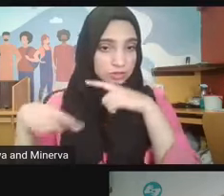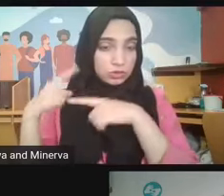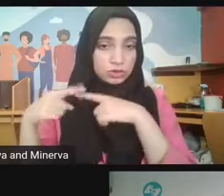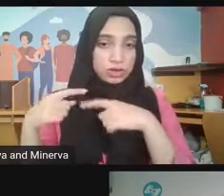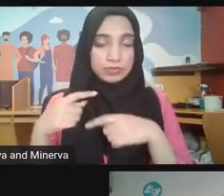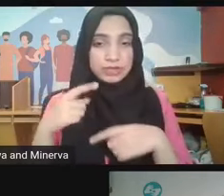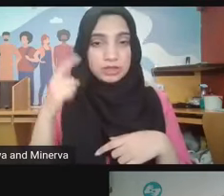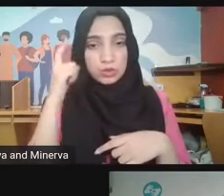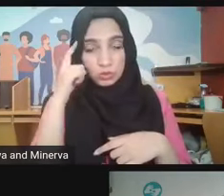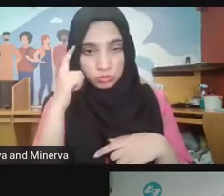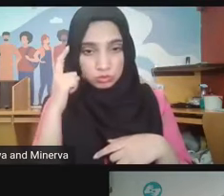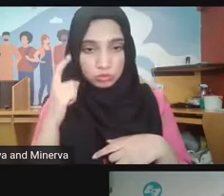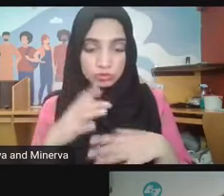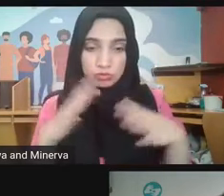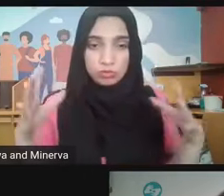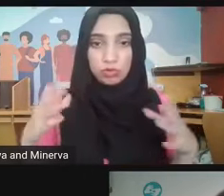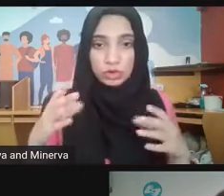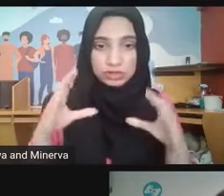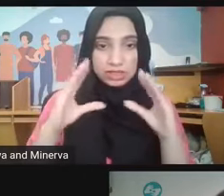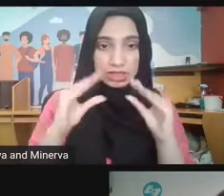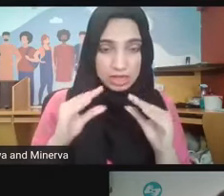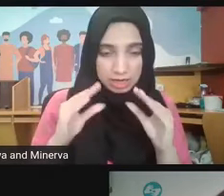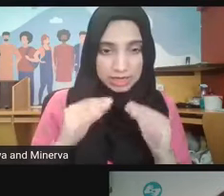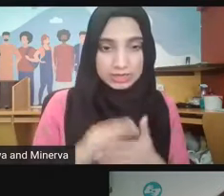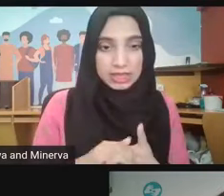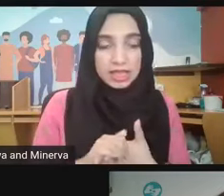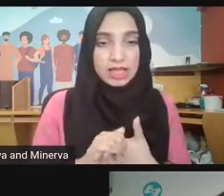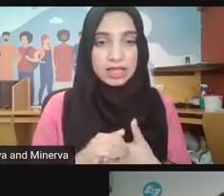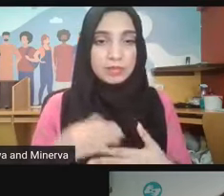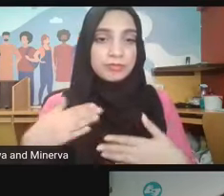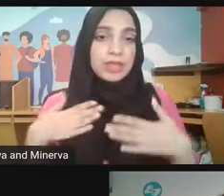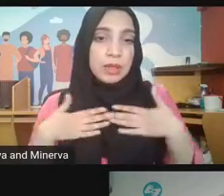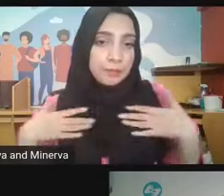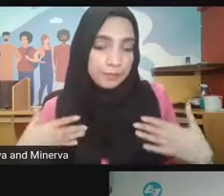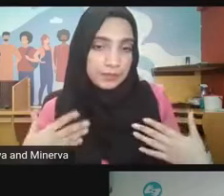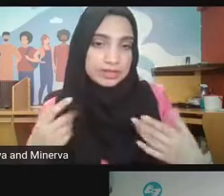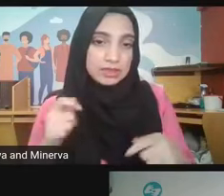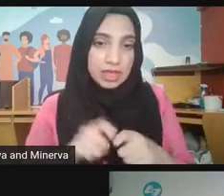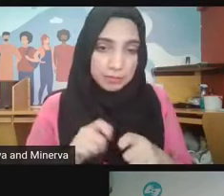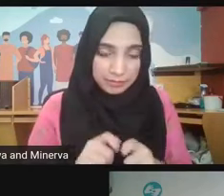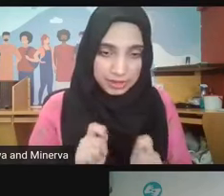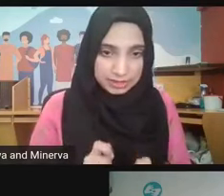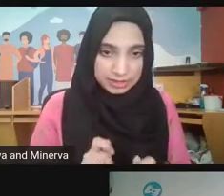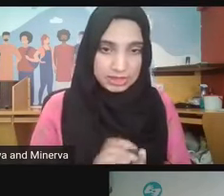low-cost foam breast prosthesis that we now donate to